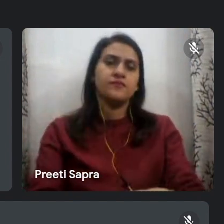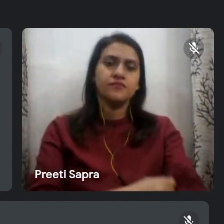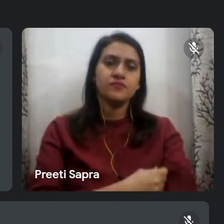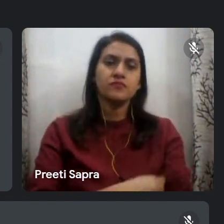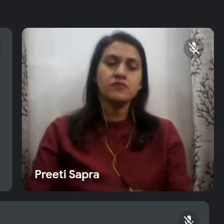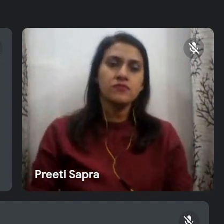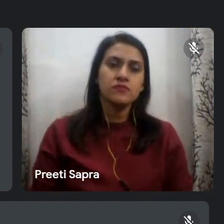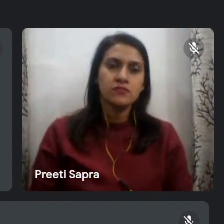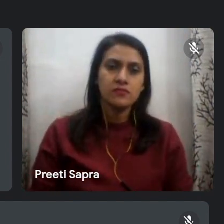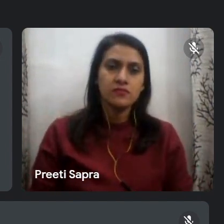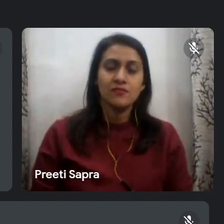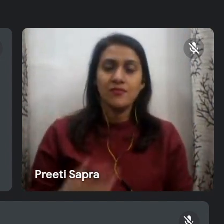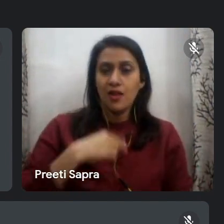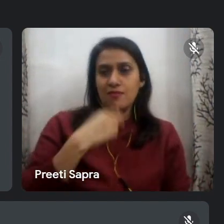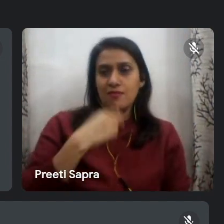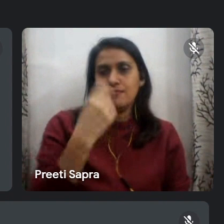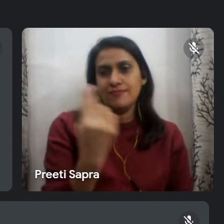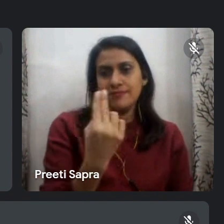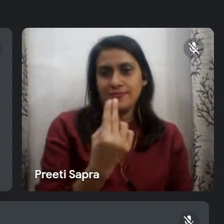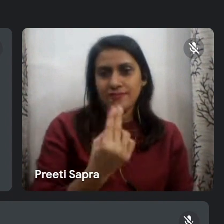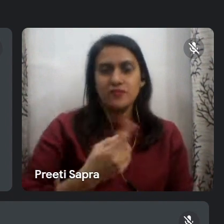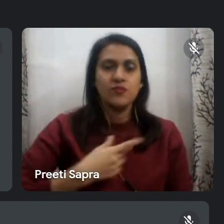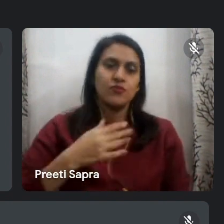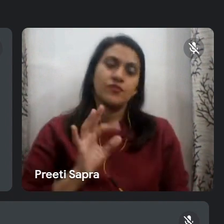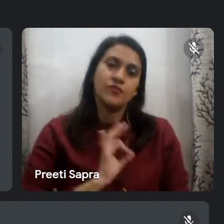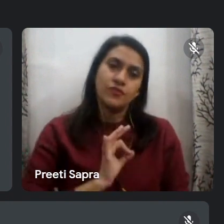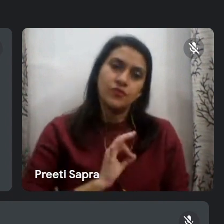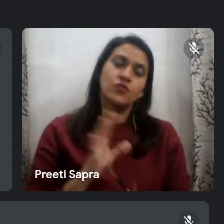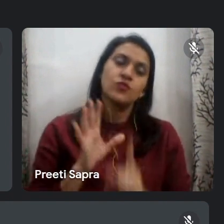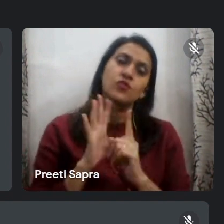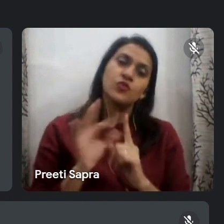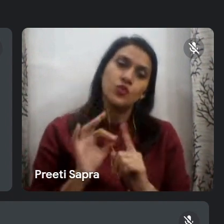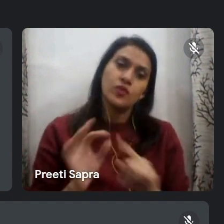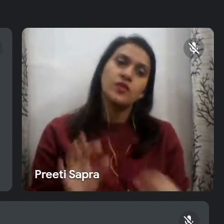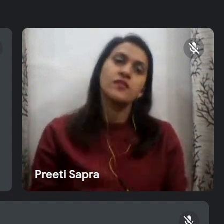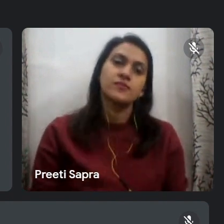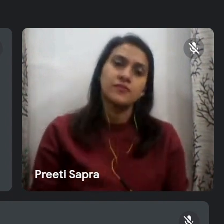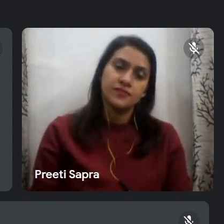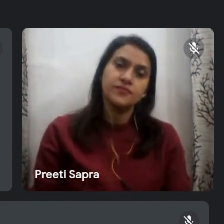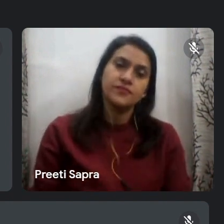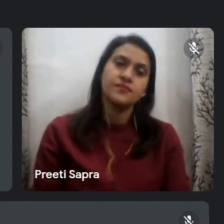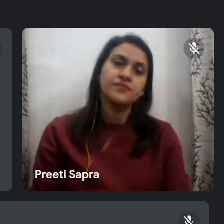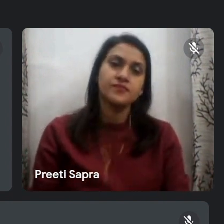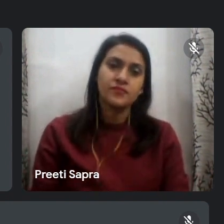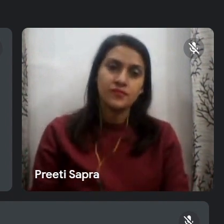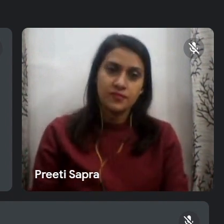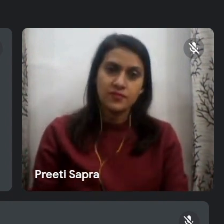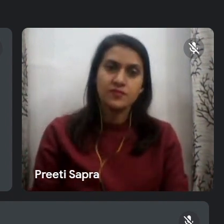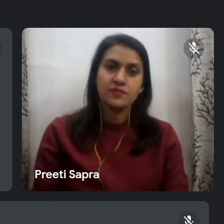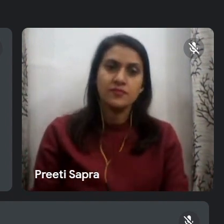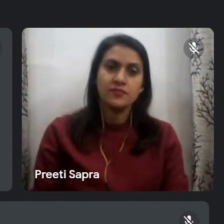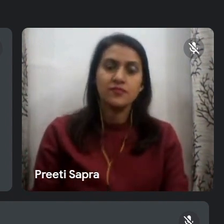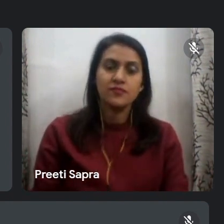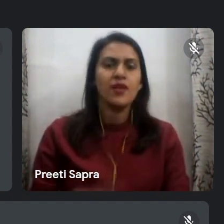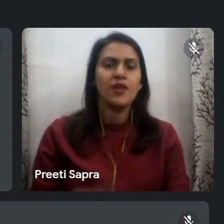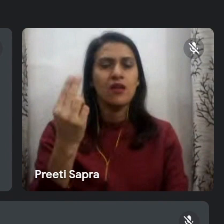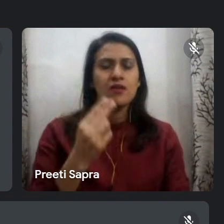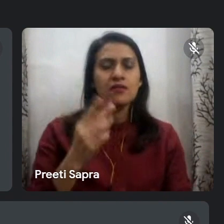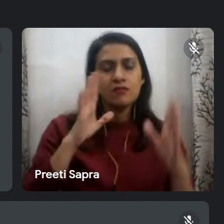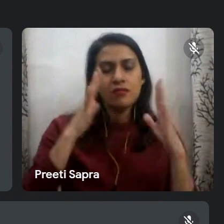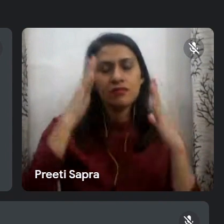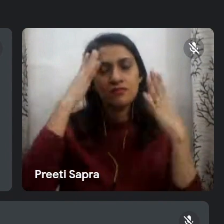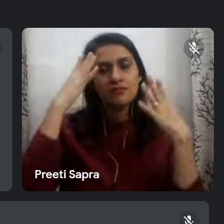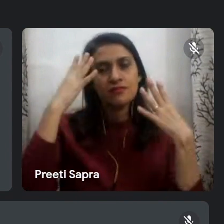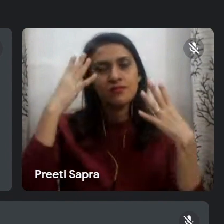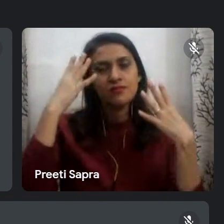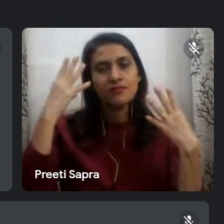used to sketch, and this is something I used to love doing as well. Sketching and then sort of arranging my thoughts.